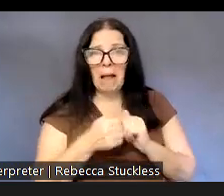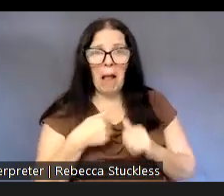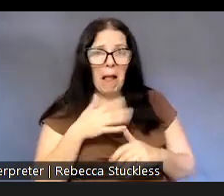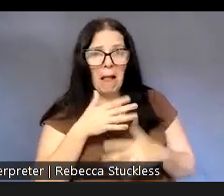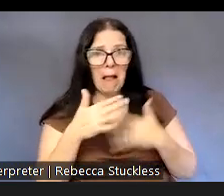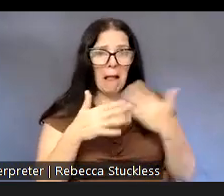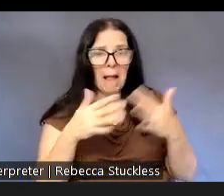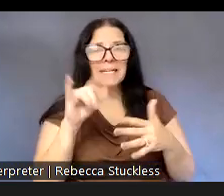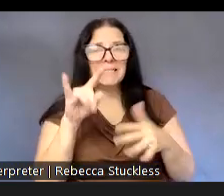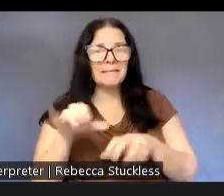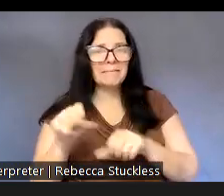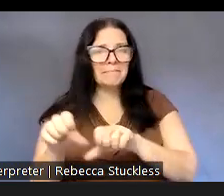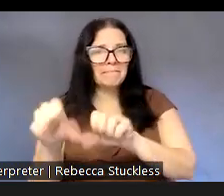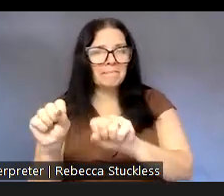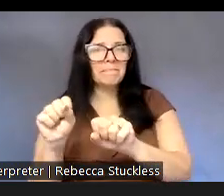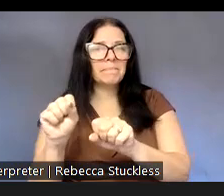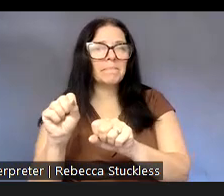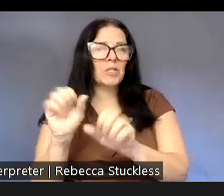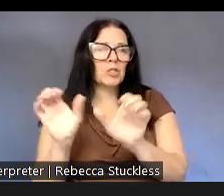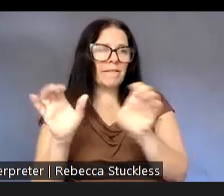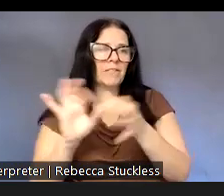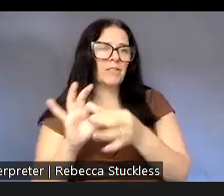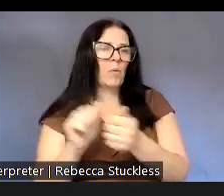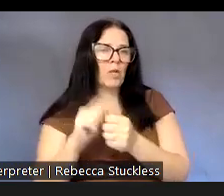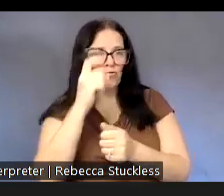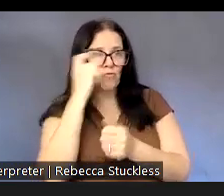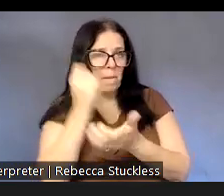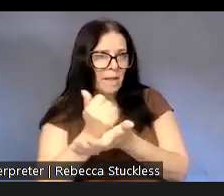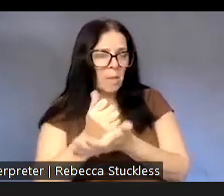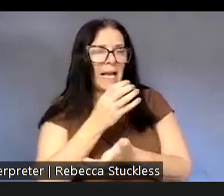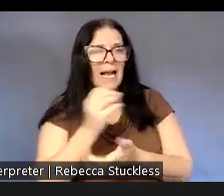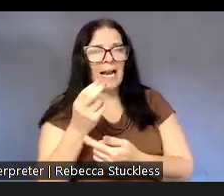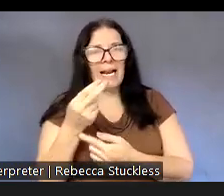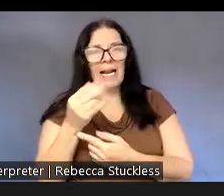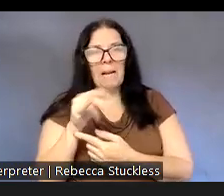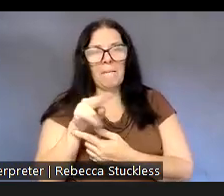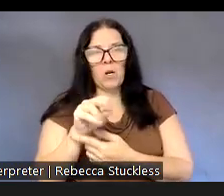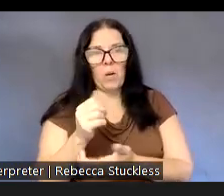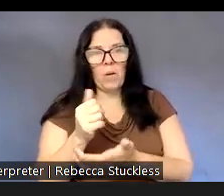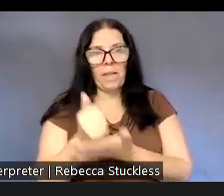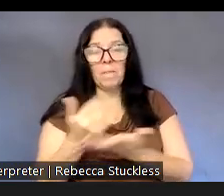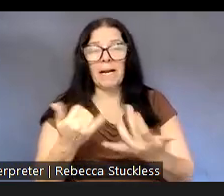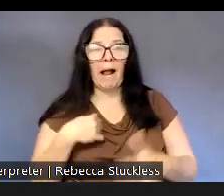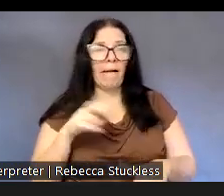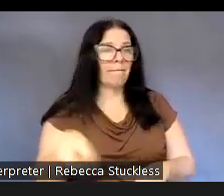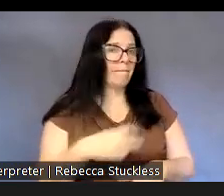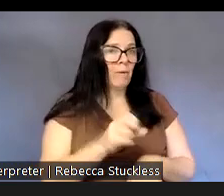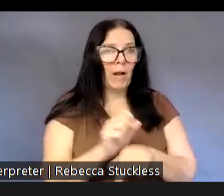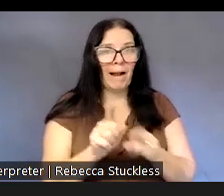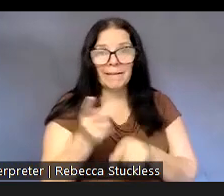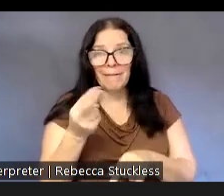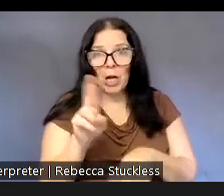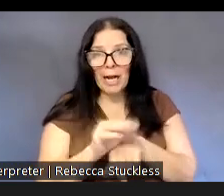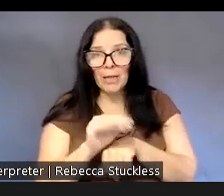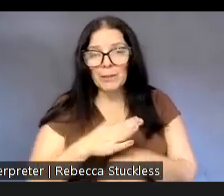in trauma therapy and hypnotherapy. But here I am working as a folk rehab counselor and glad to